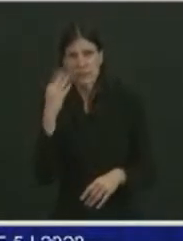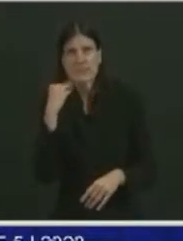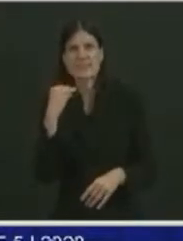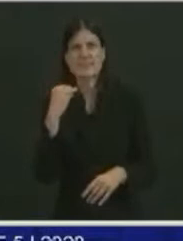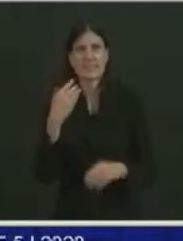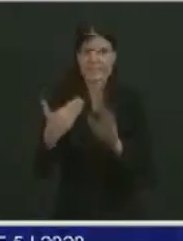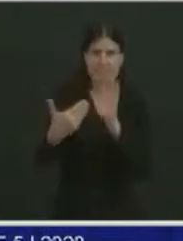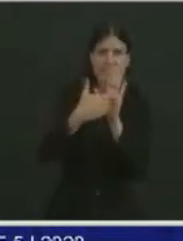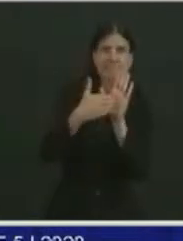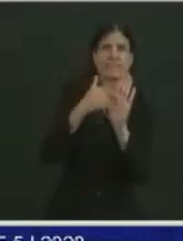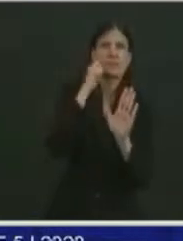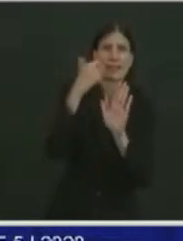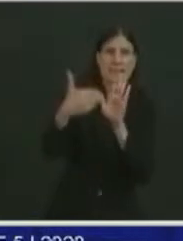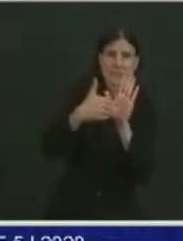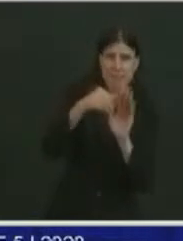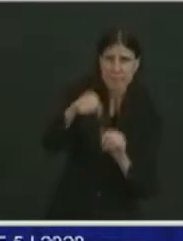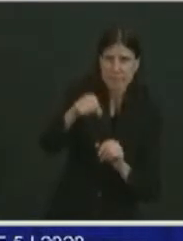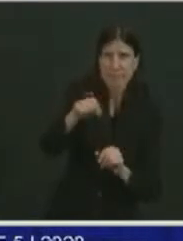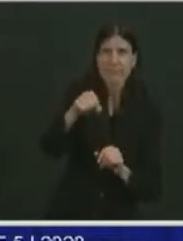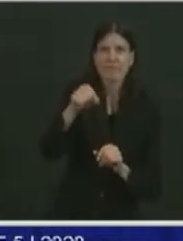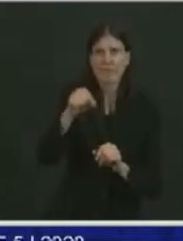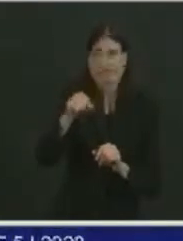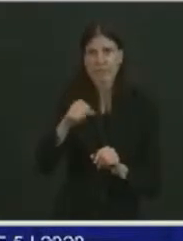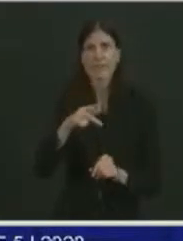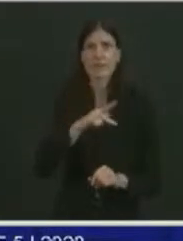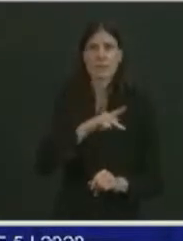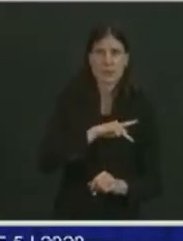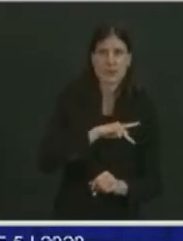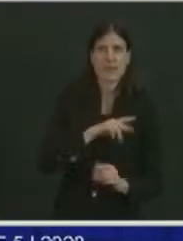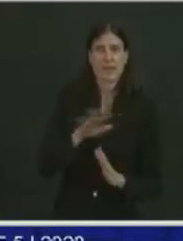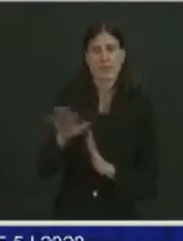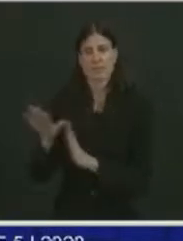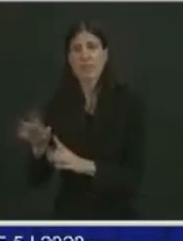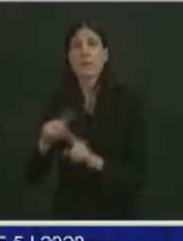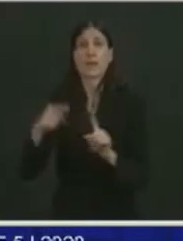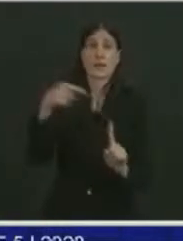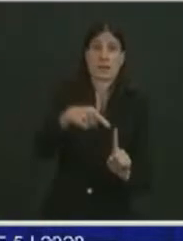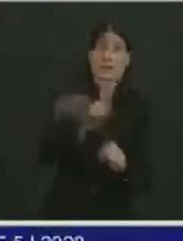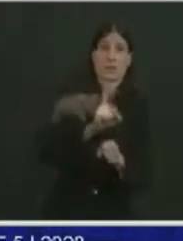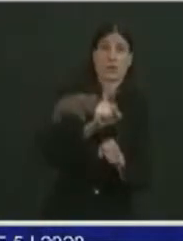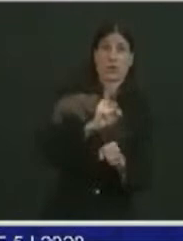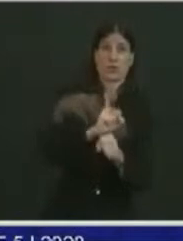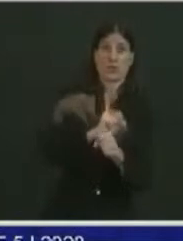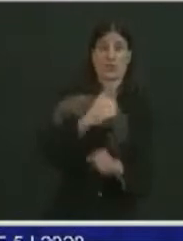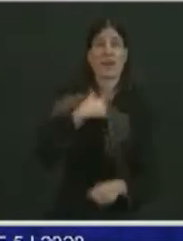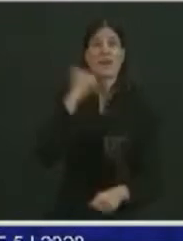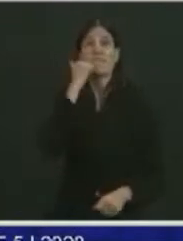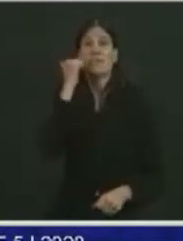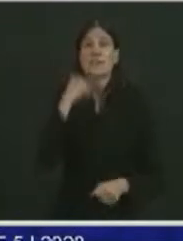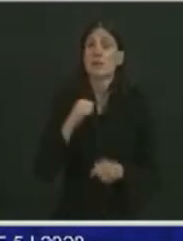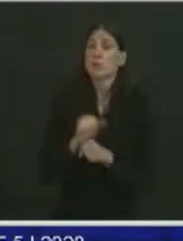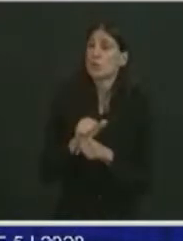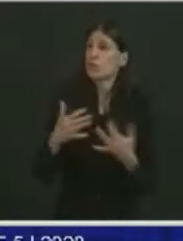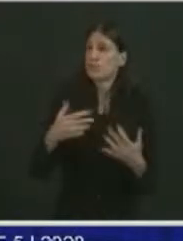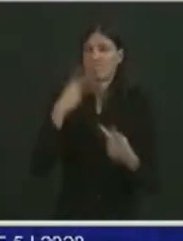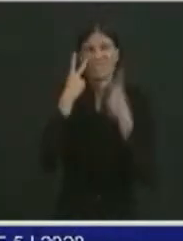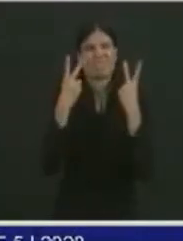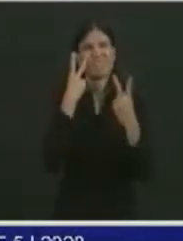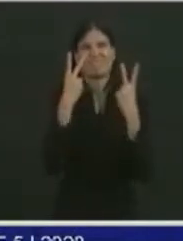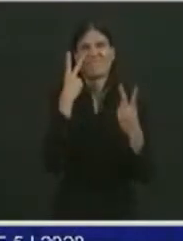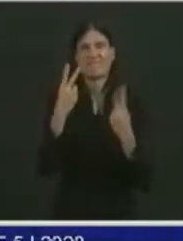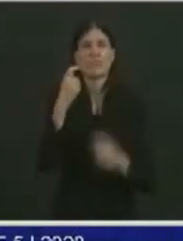of racism occur with people of color on a daily basis. Much of it